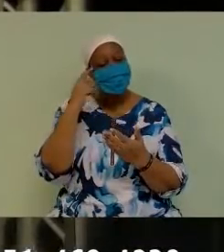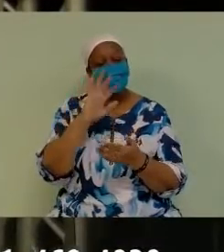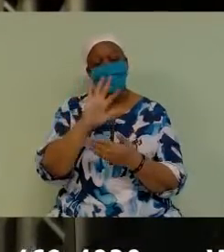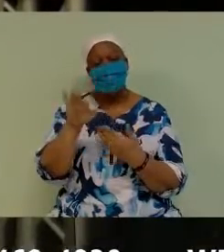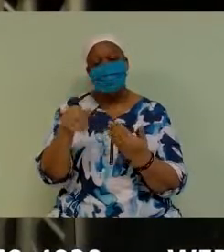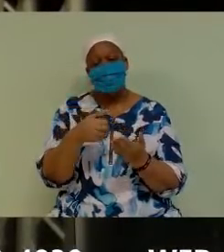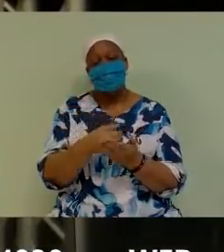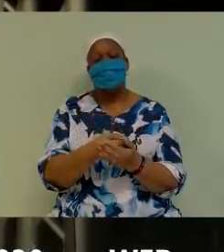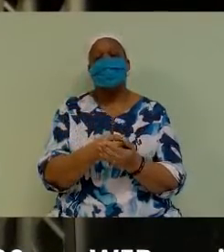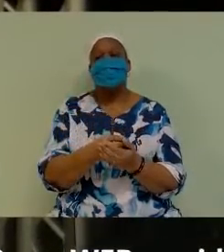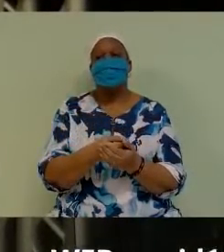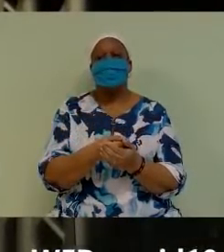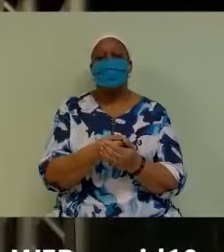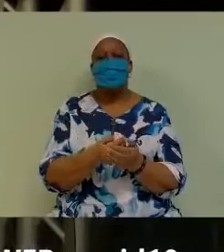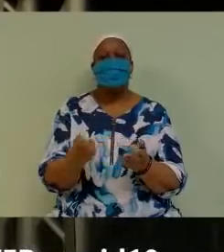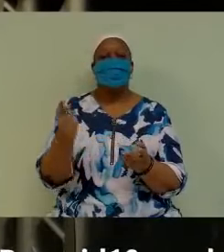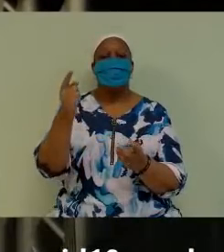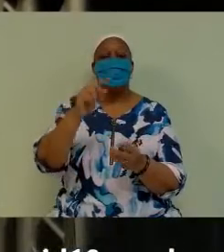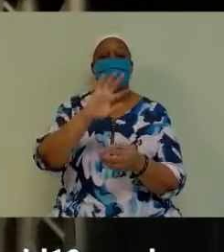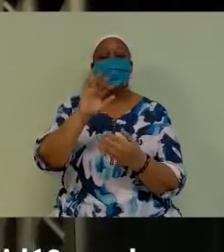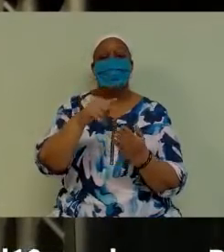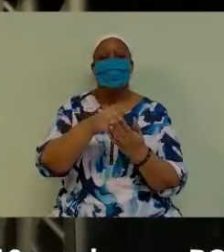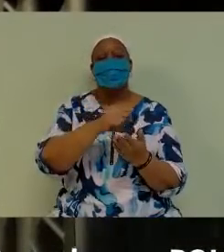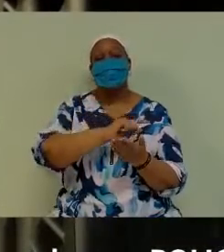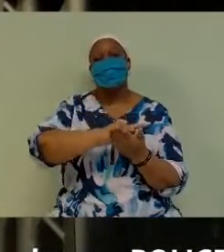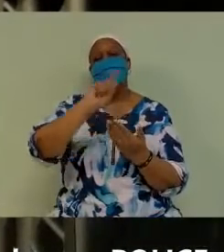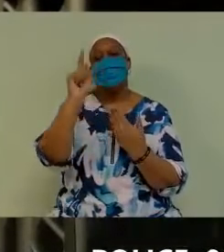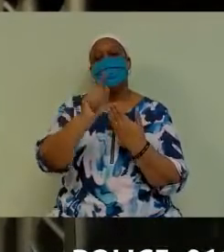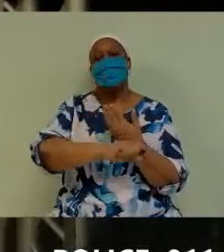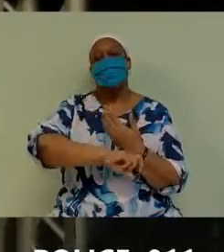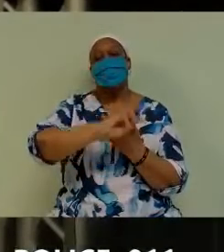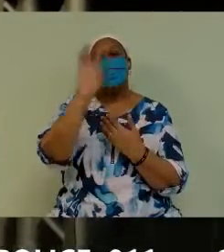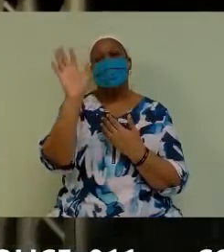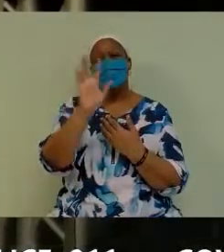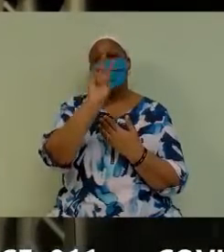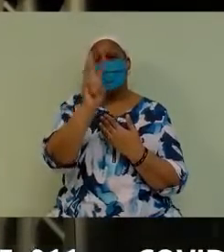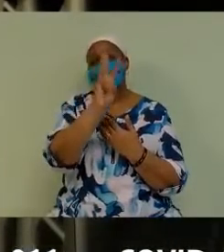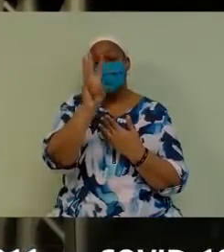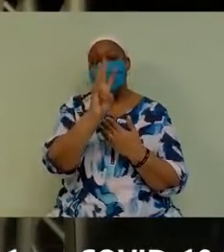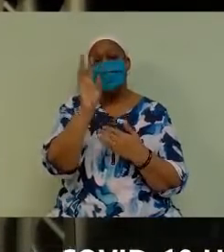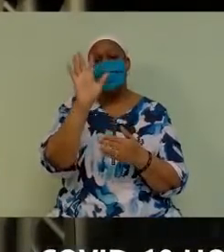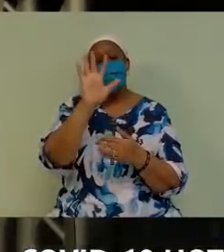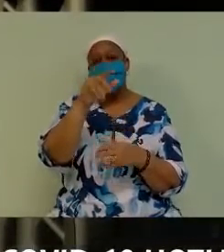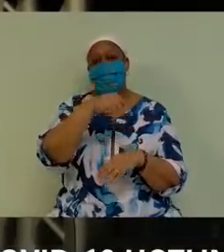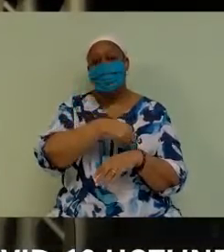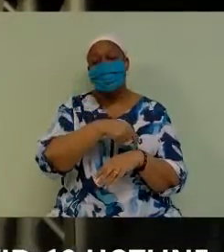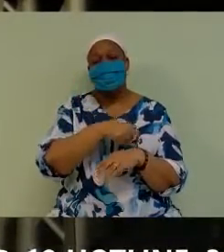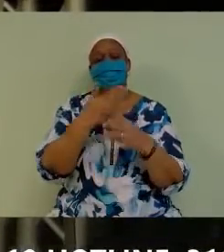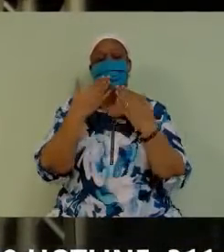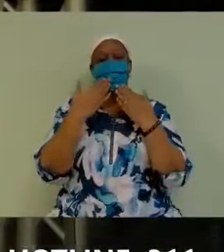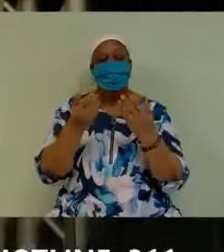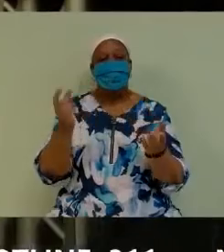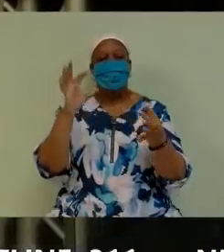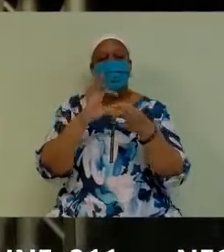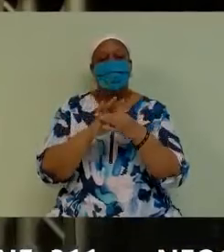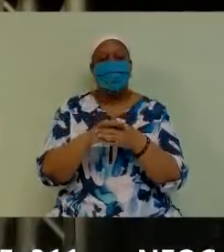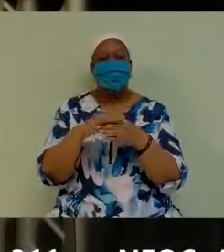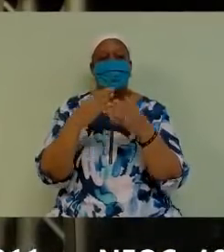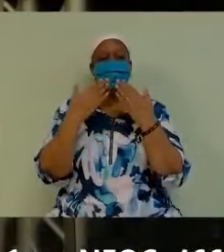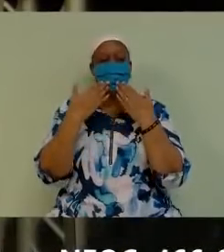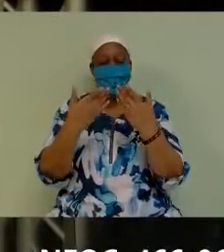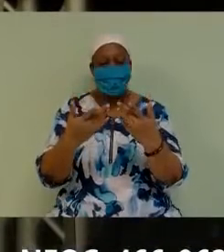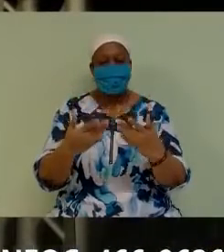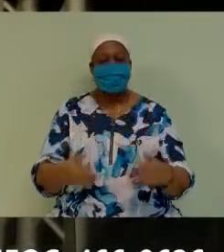of us. Until then, until next Wednesday at 5 p.m., thank you very much for joining us. I am Les